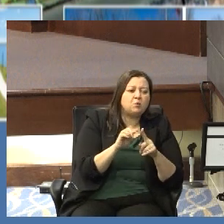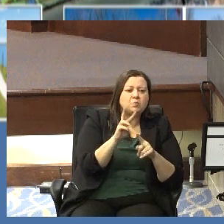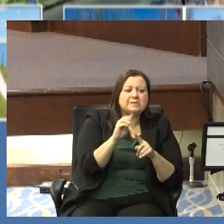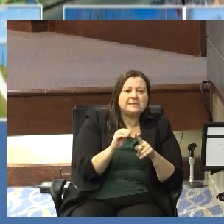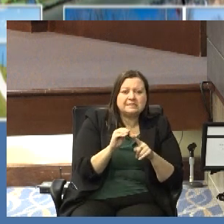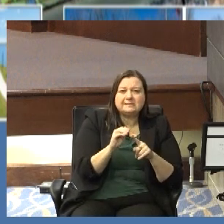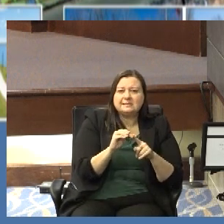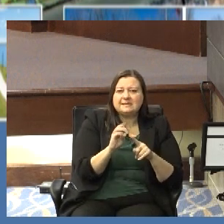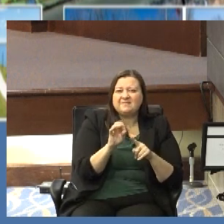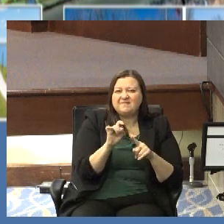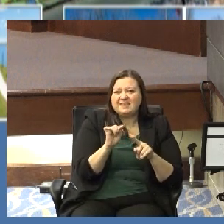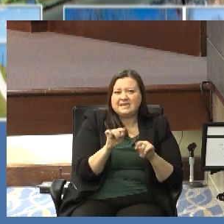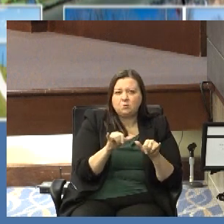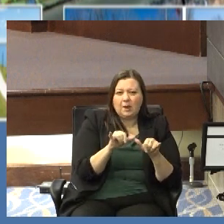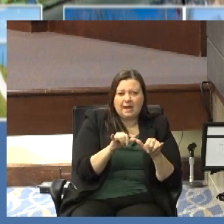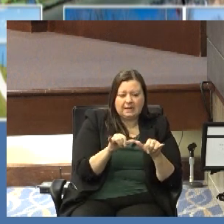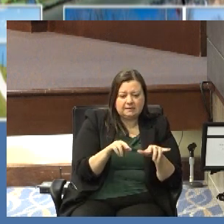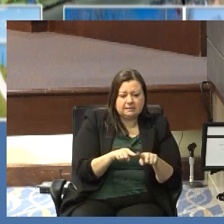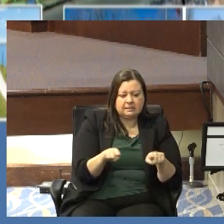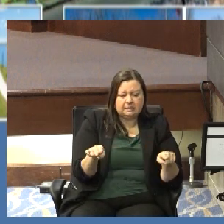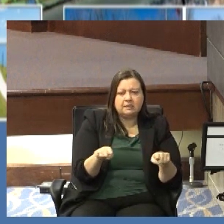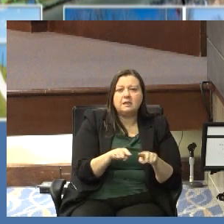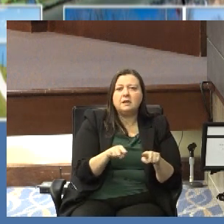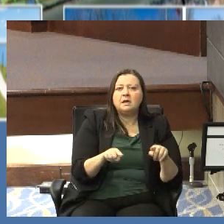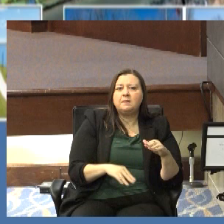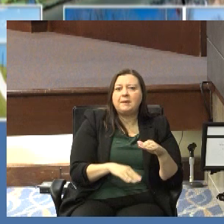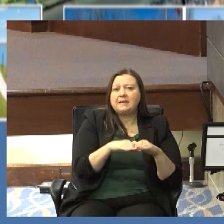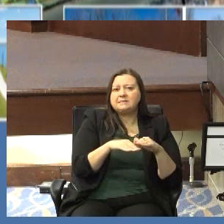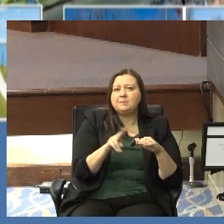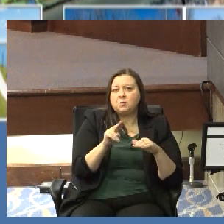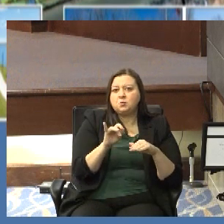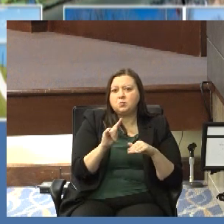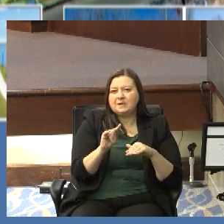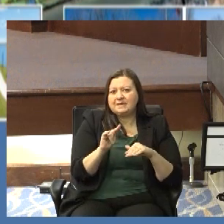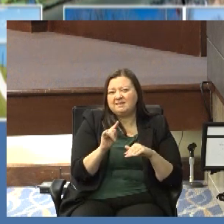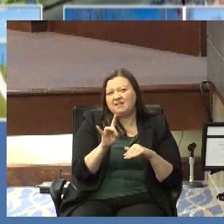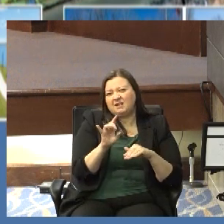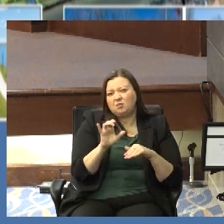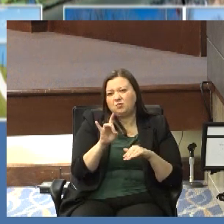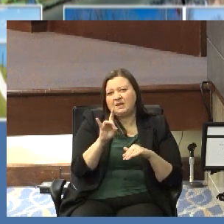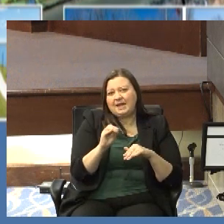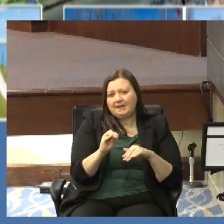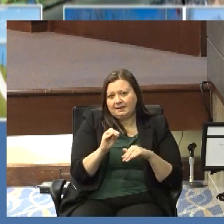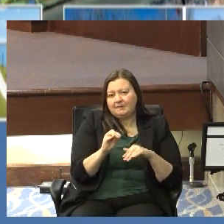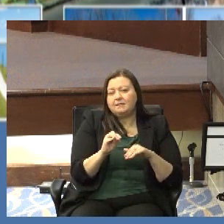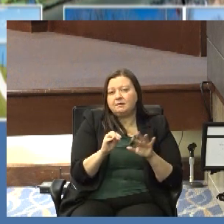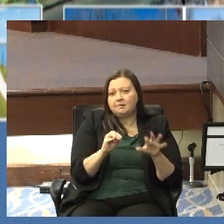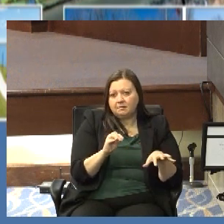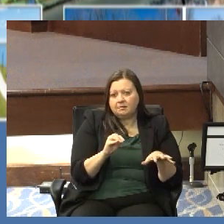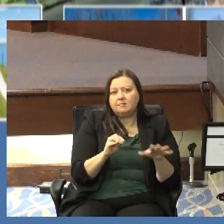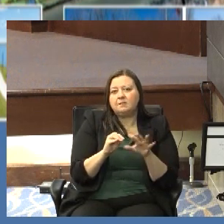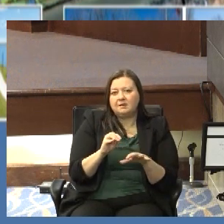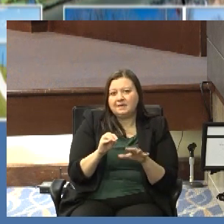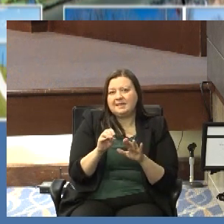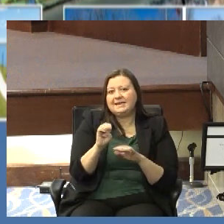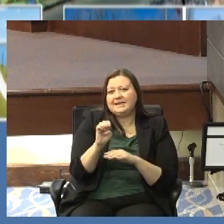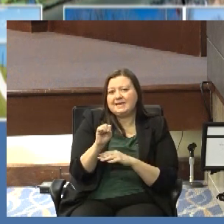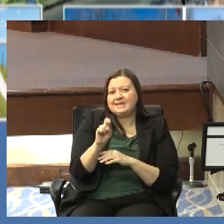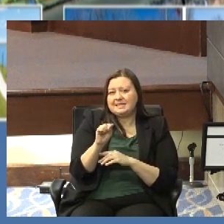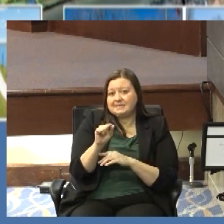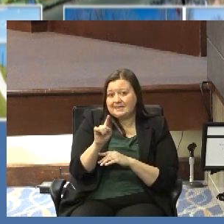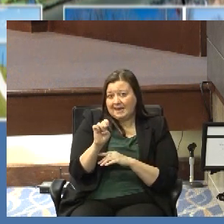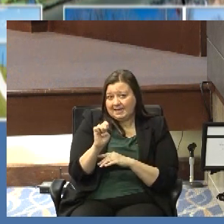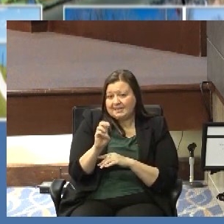60 feet wide with a max unit count of about 880. And then the estate lots